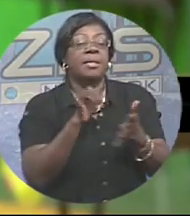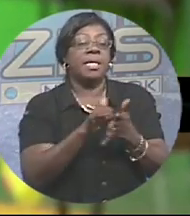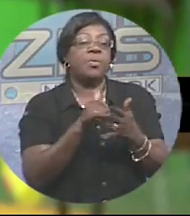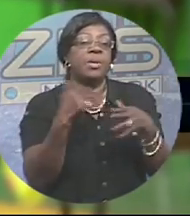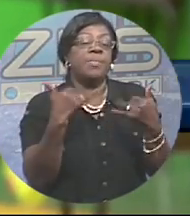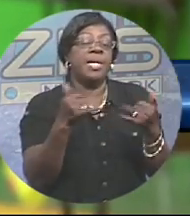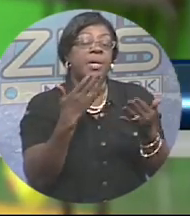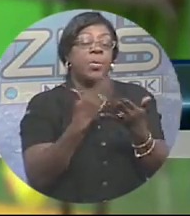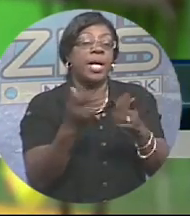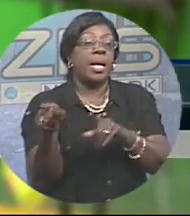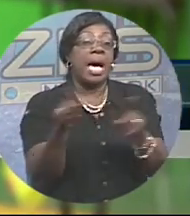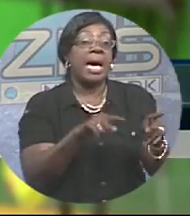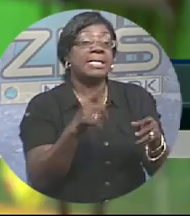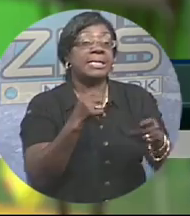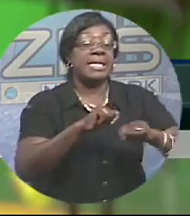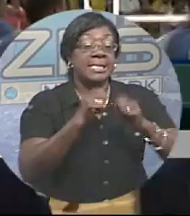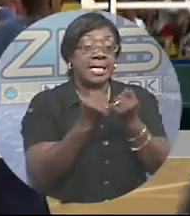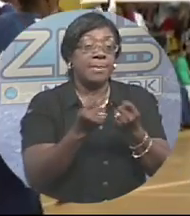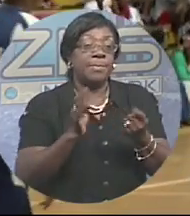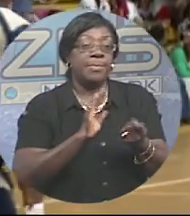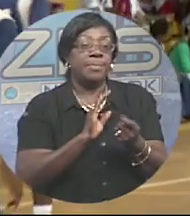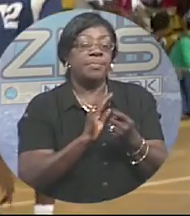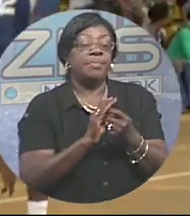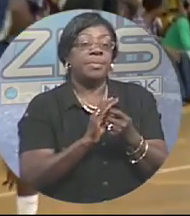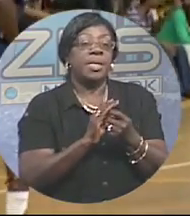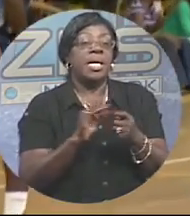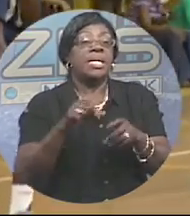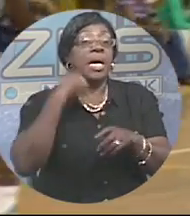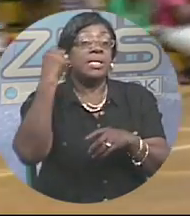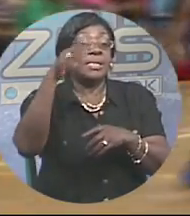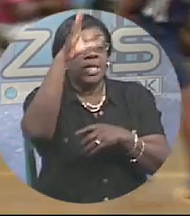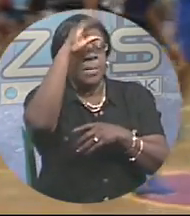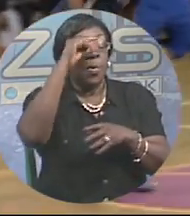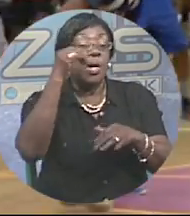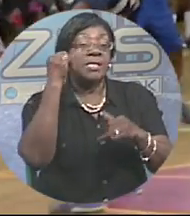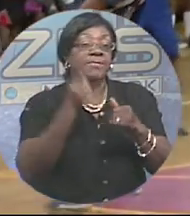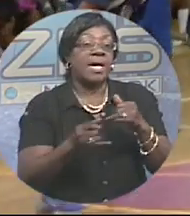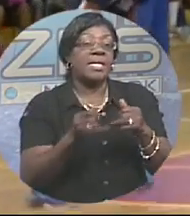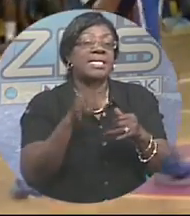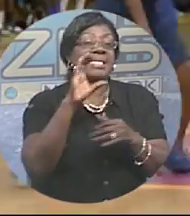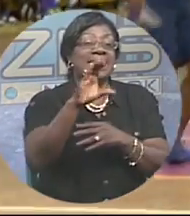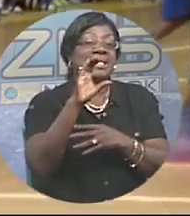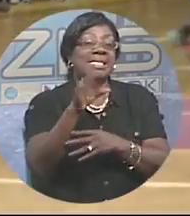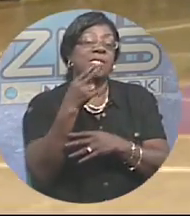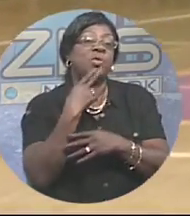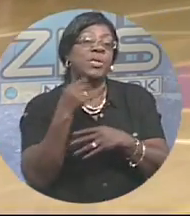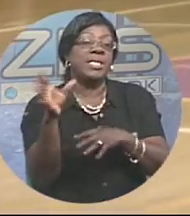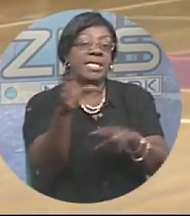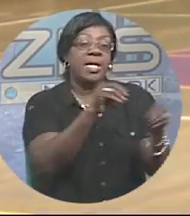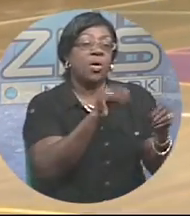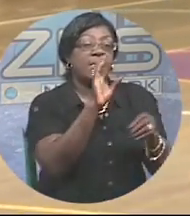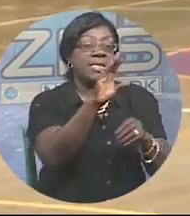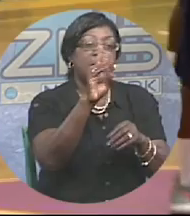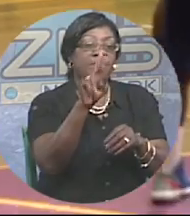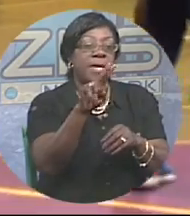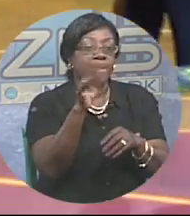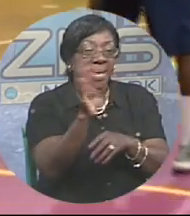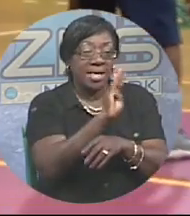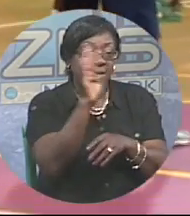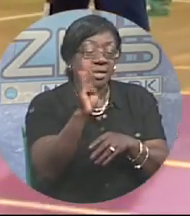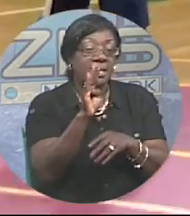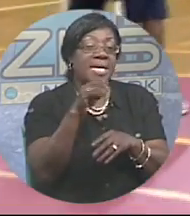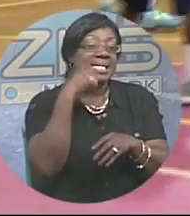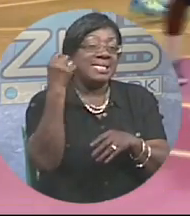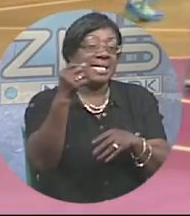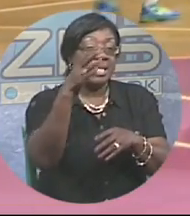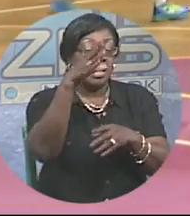team. We got together and we did what we was taught. Now in the senior boys semifinals, C.C. Sweeting taking on C.V. Bethel senior boys. This one